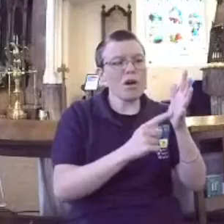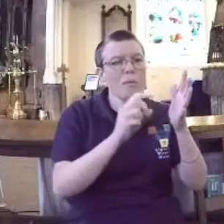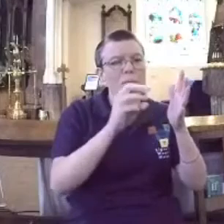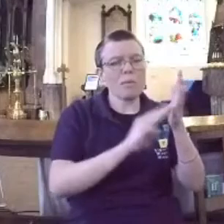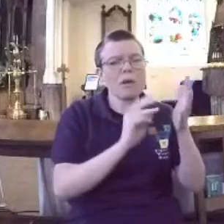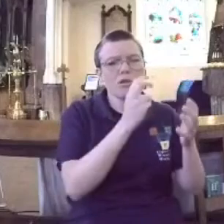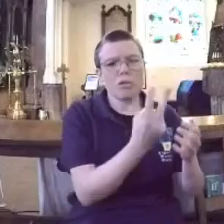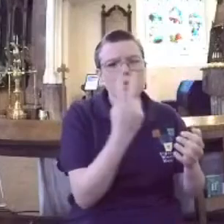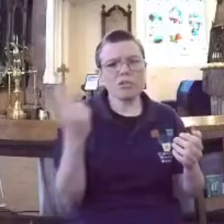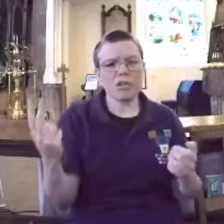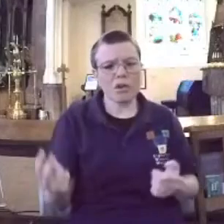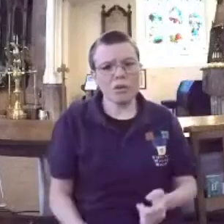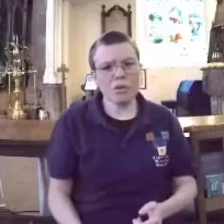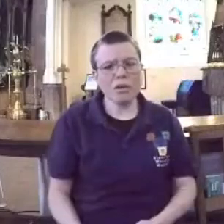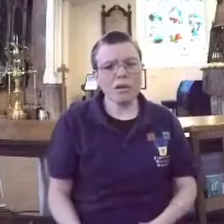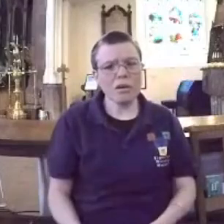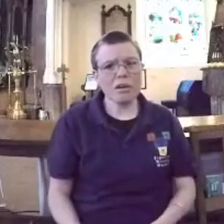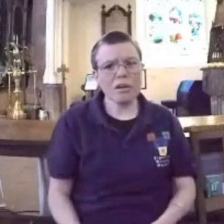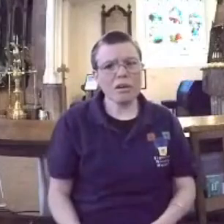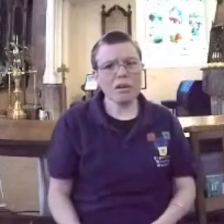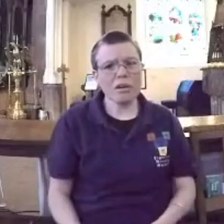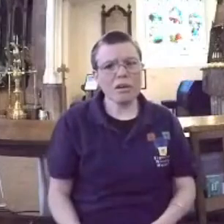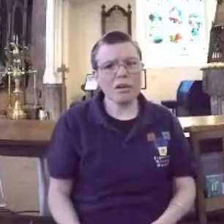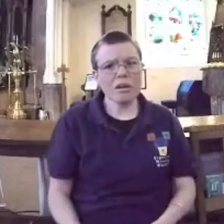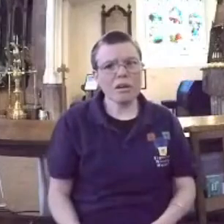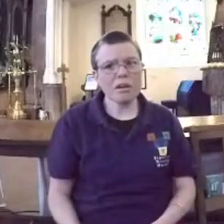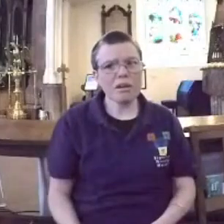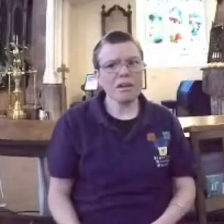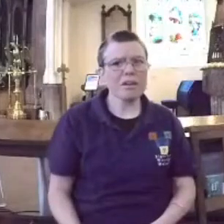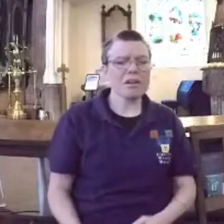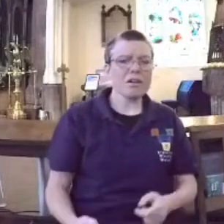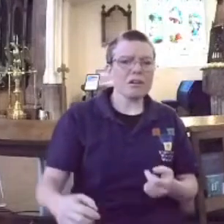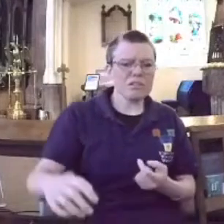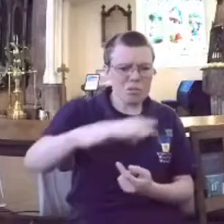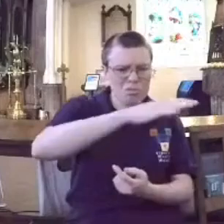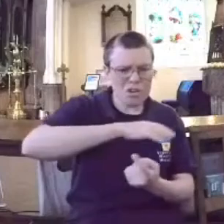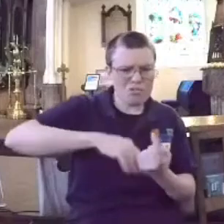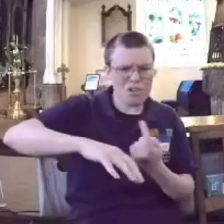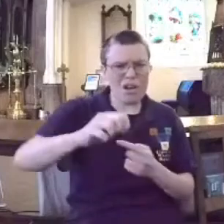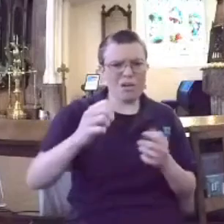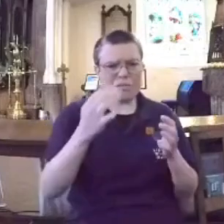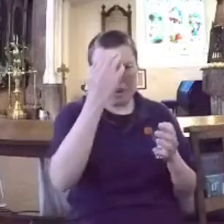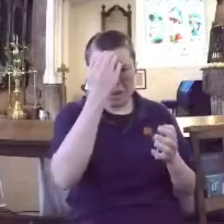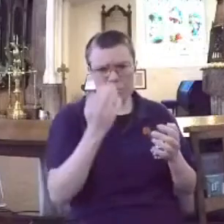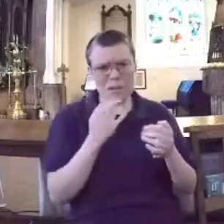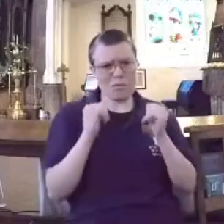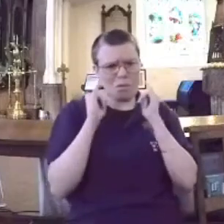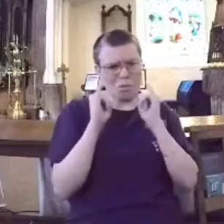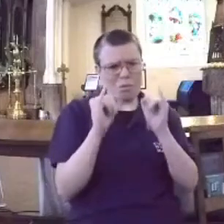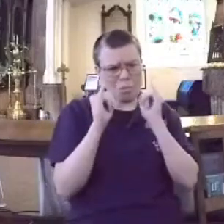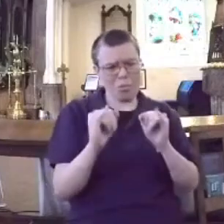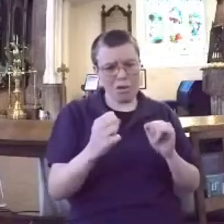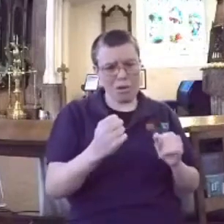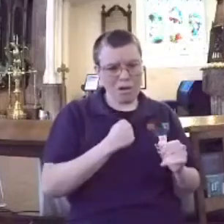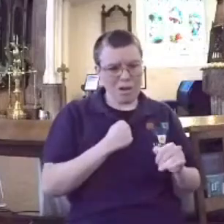18. Dogs surround me, a pack of villains encircle me. They pierce my hands and my feet. All